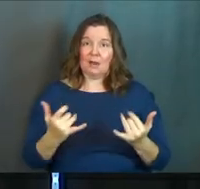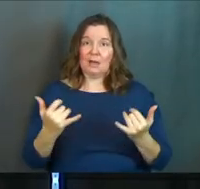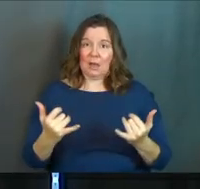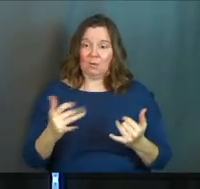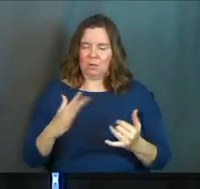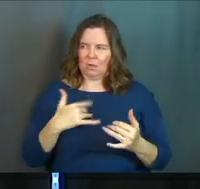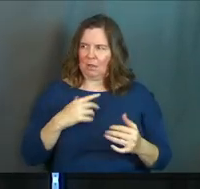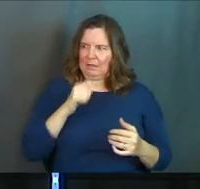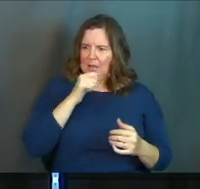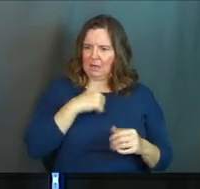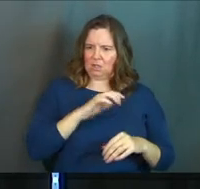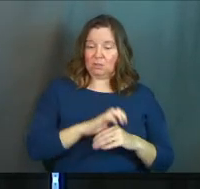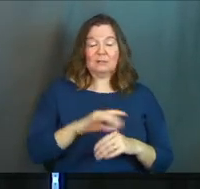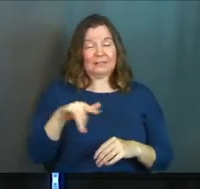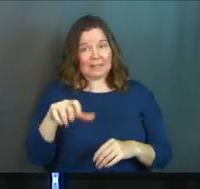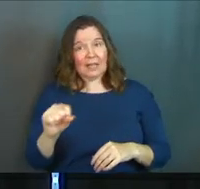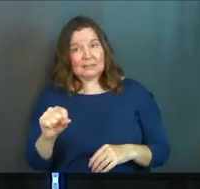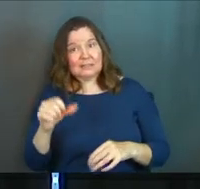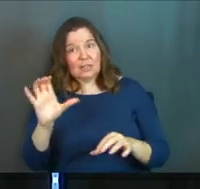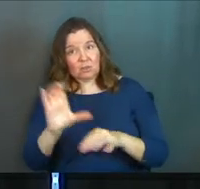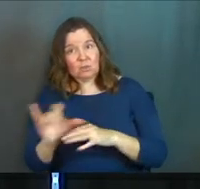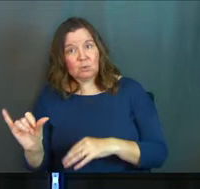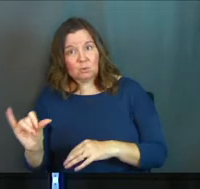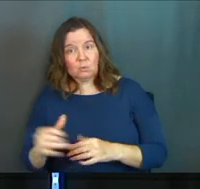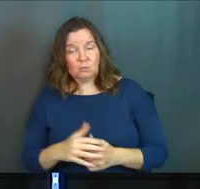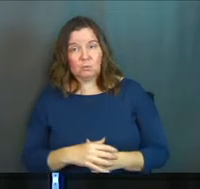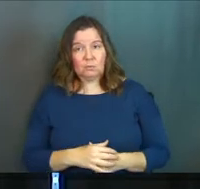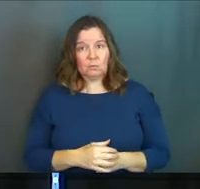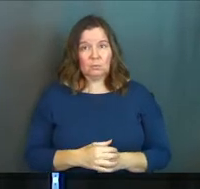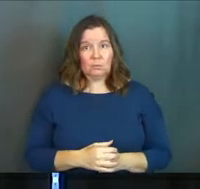right now, and you're like, not in the church. And I say, yes, in the church.